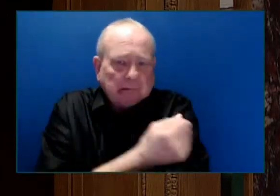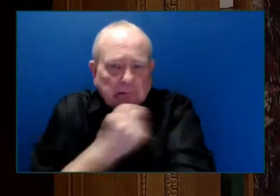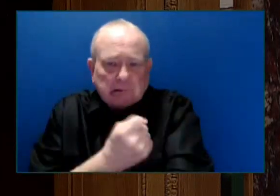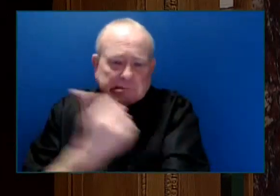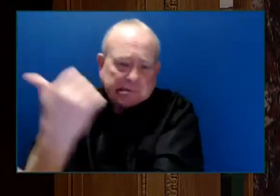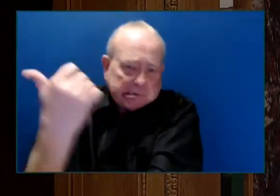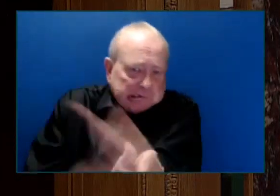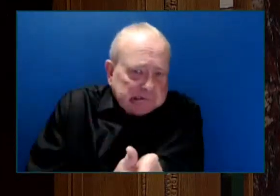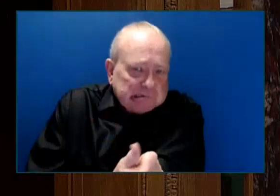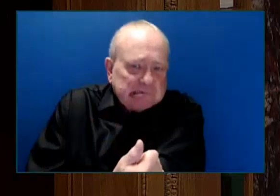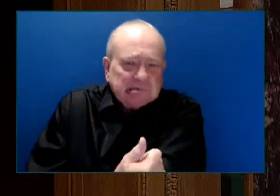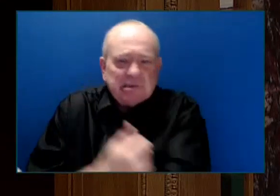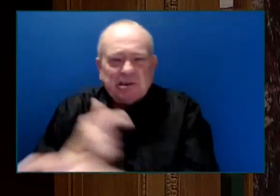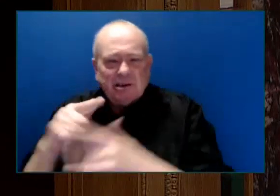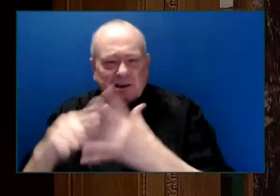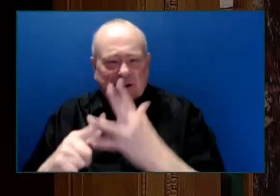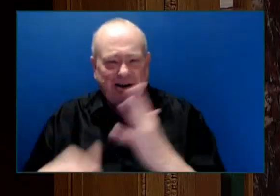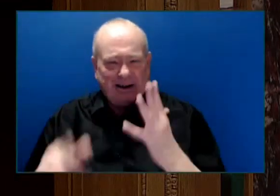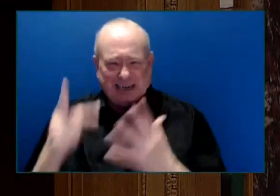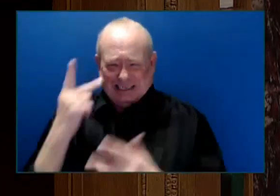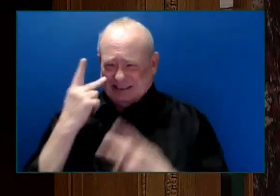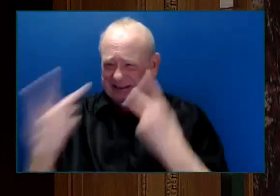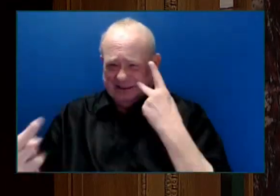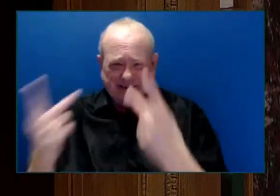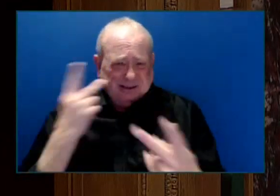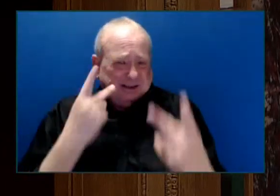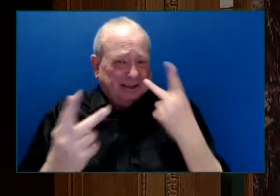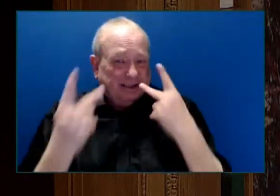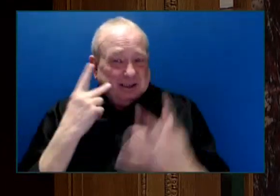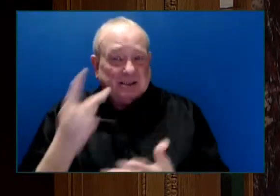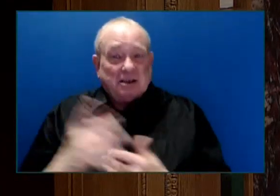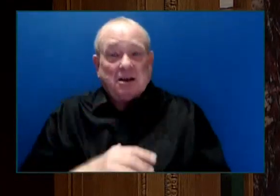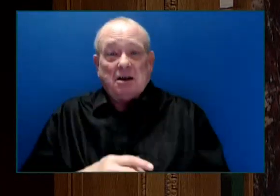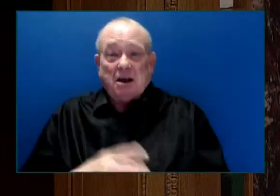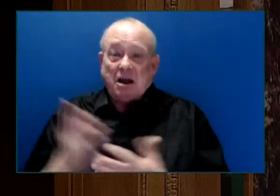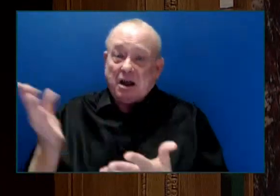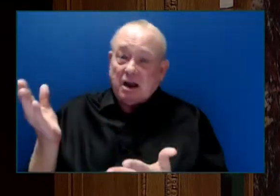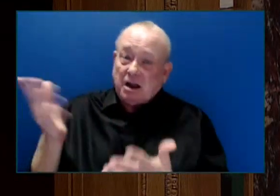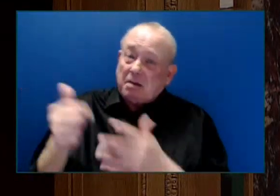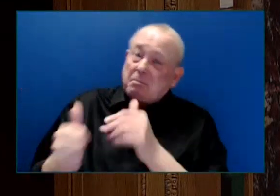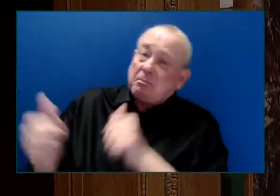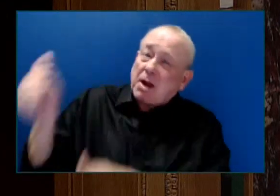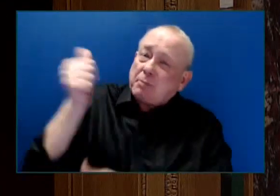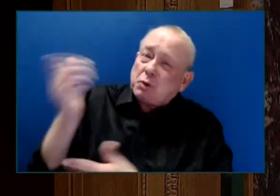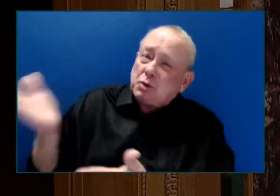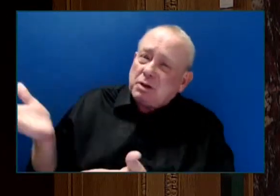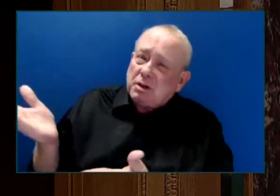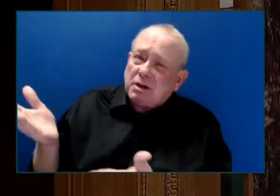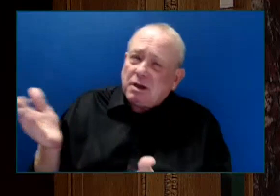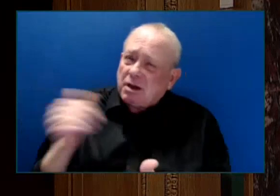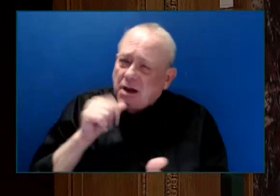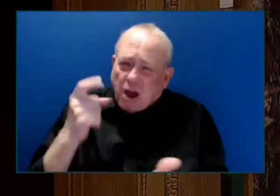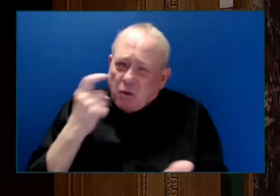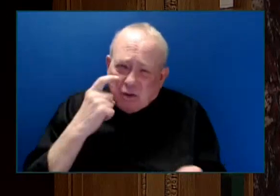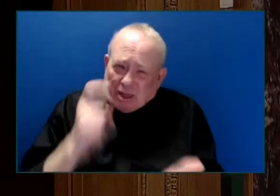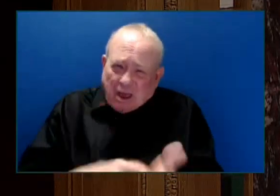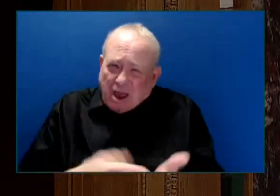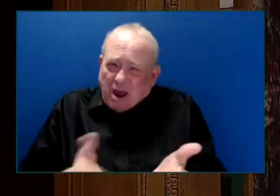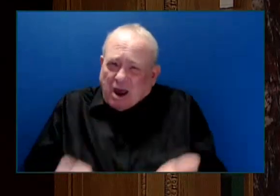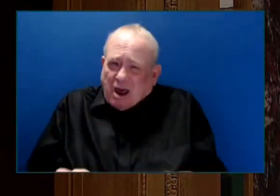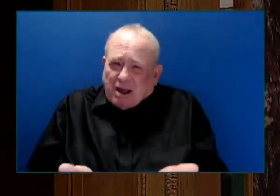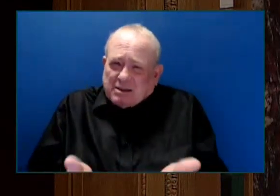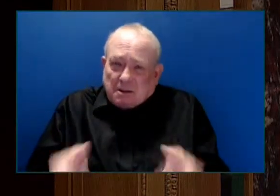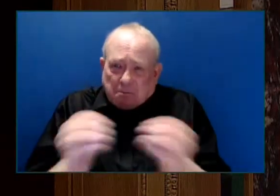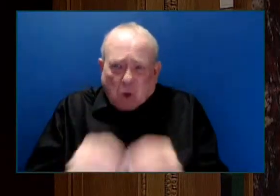use that has taken place as a result of policies that he has introduced does not